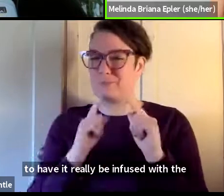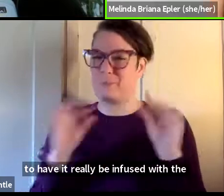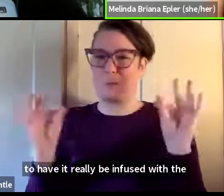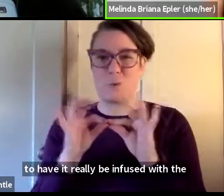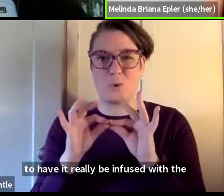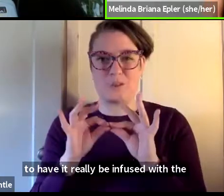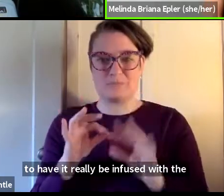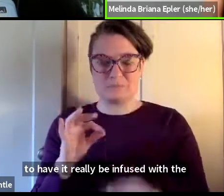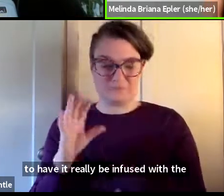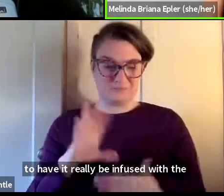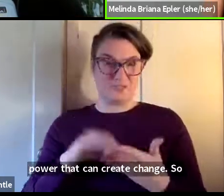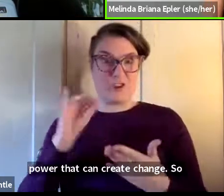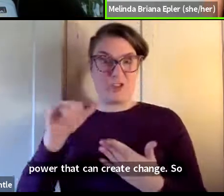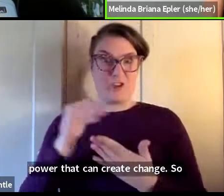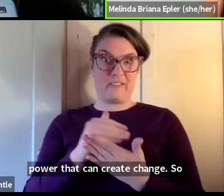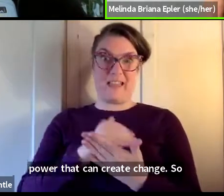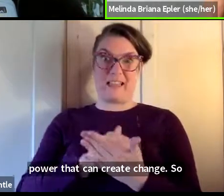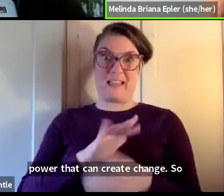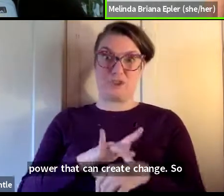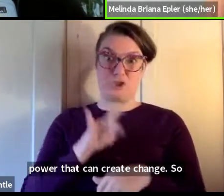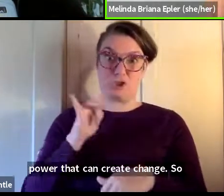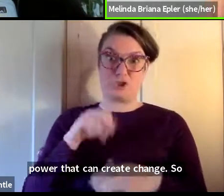I learned that lesson early on.